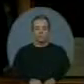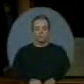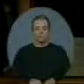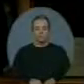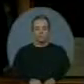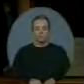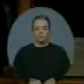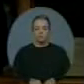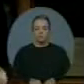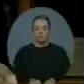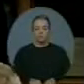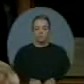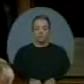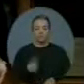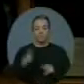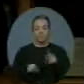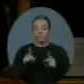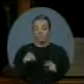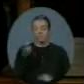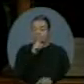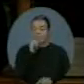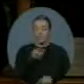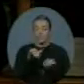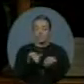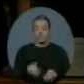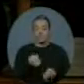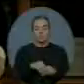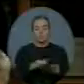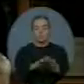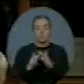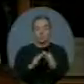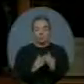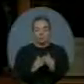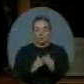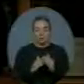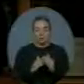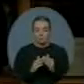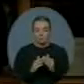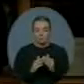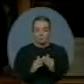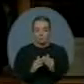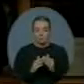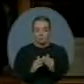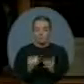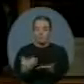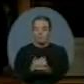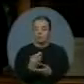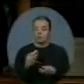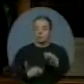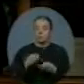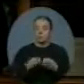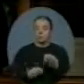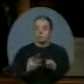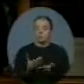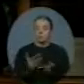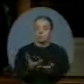by this government. And what the James Bay Cree are being left with are underfunded schools, third world infrastructure, and no coherent plan for